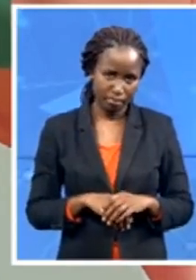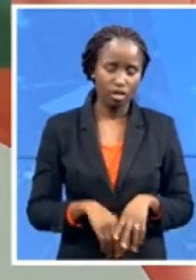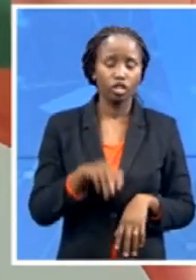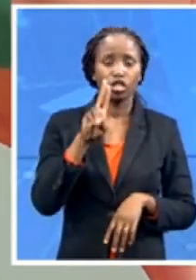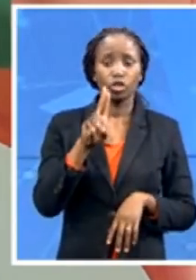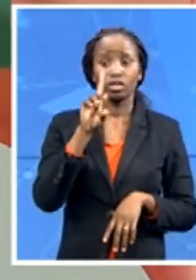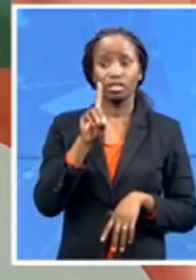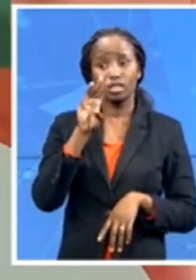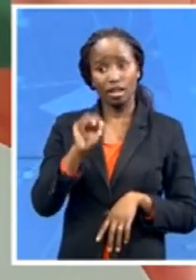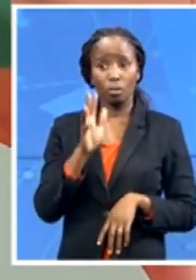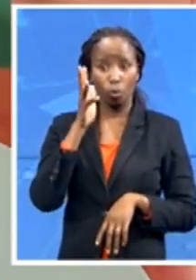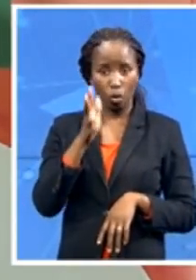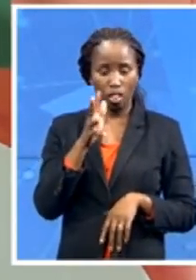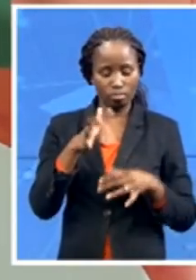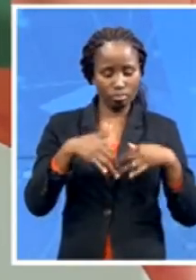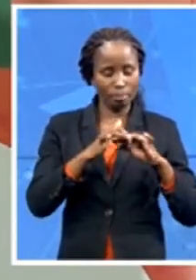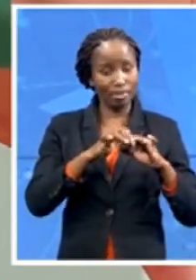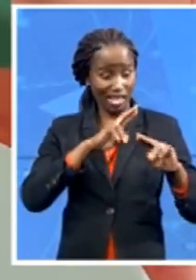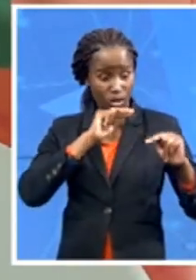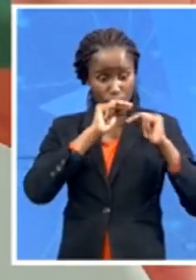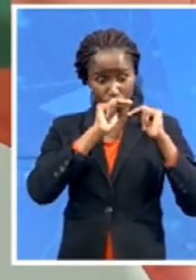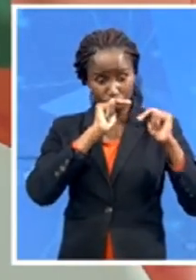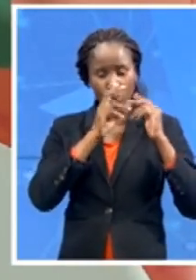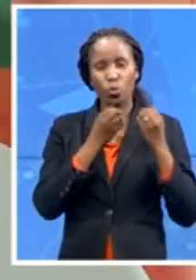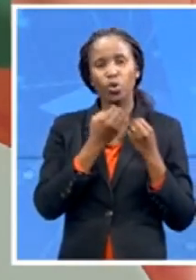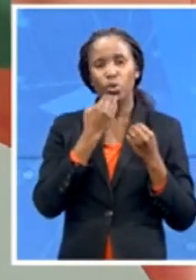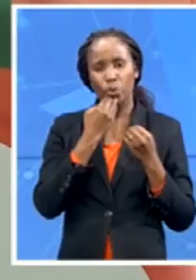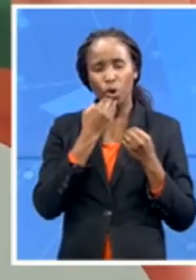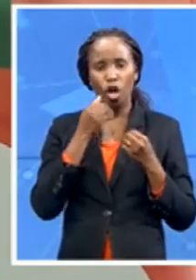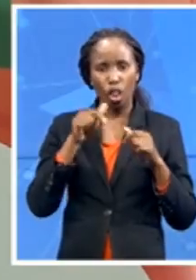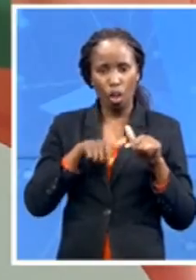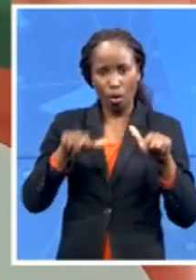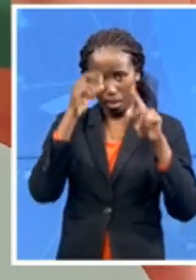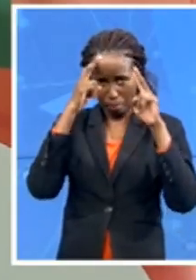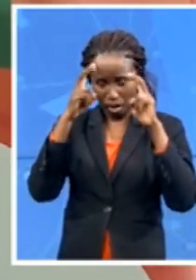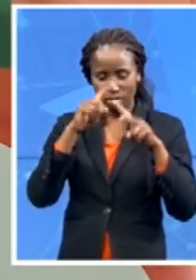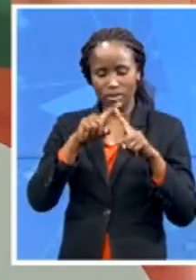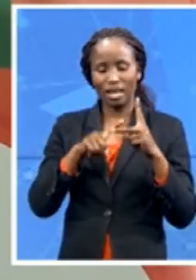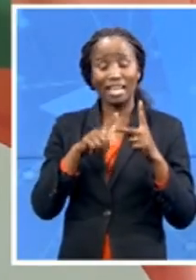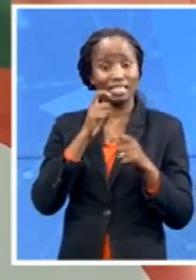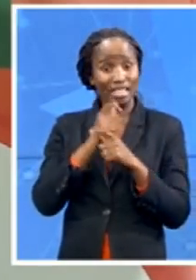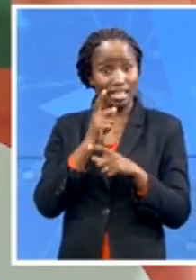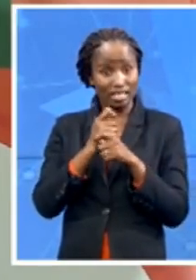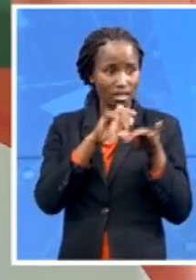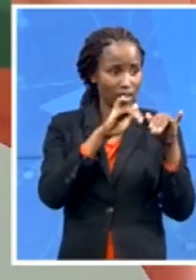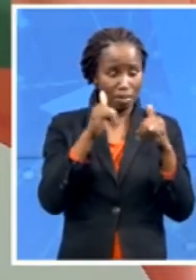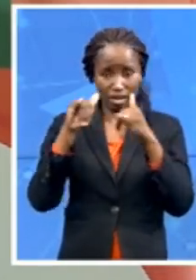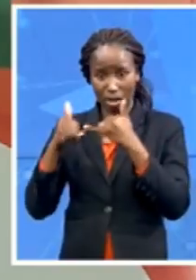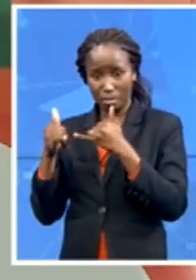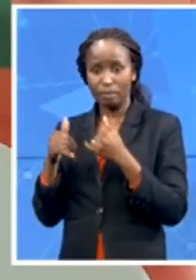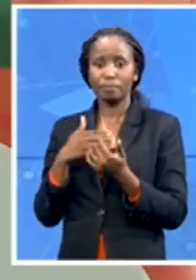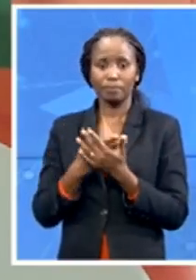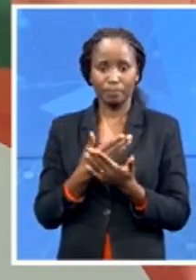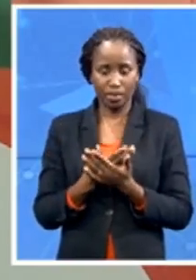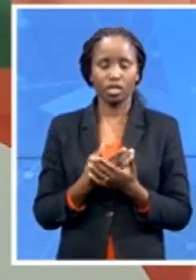negotiations with local bus companies and taxi associations to trash cans